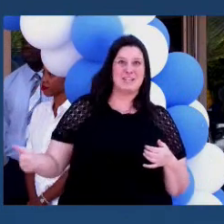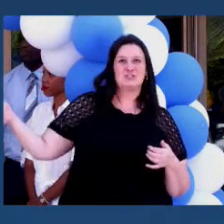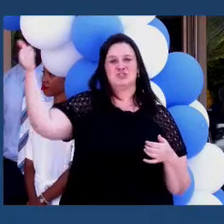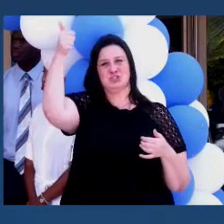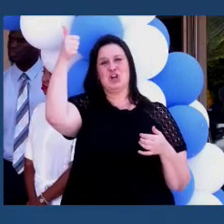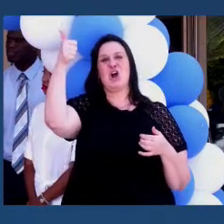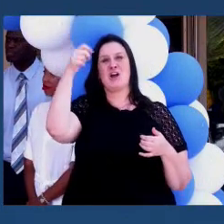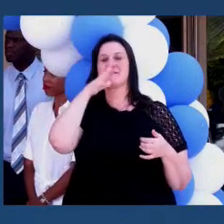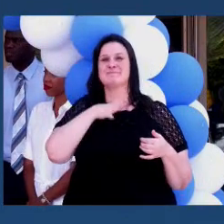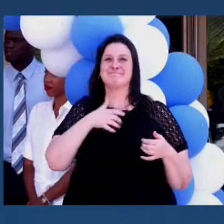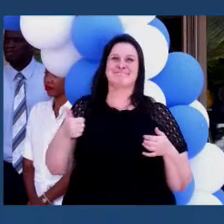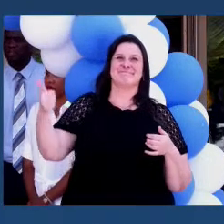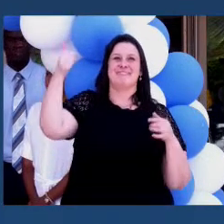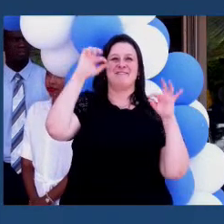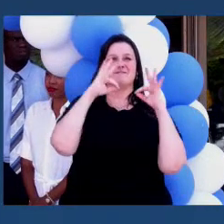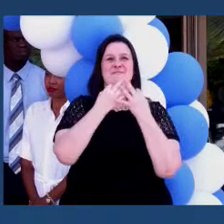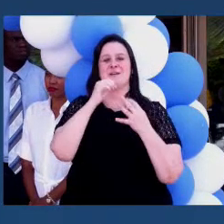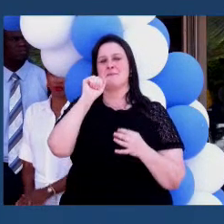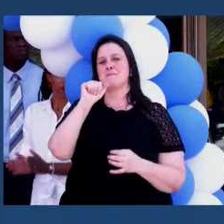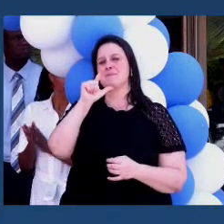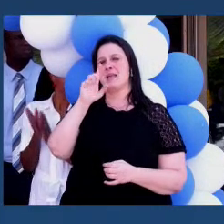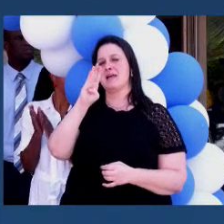family, Alberta Ponzo.